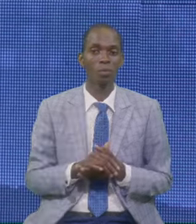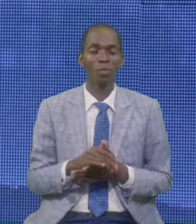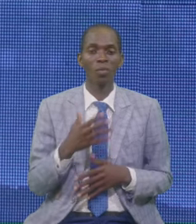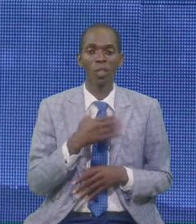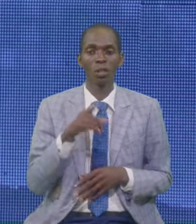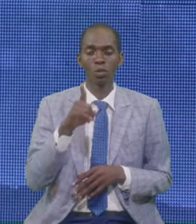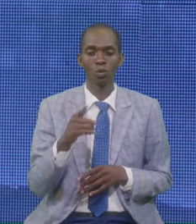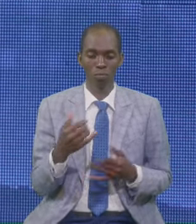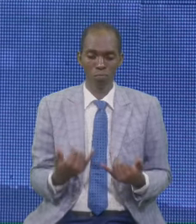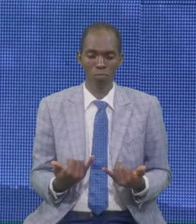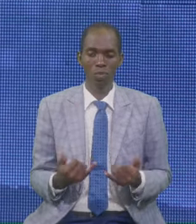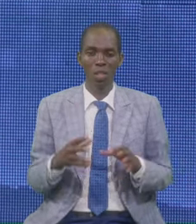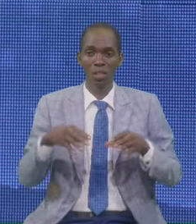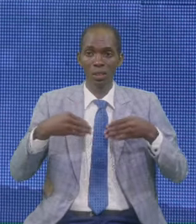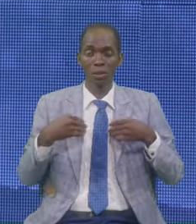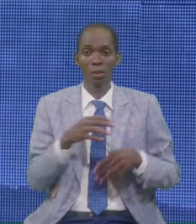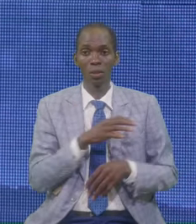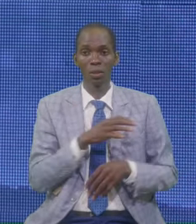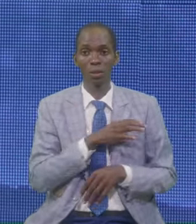to Christ,